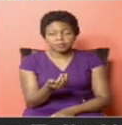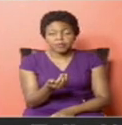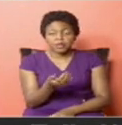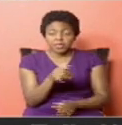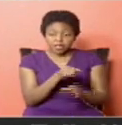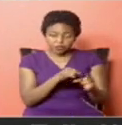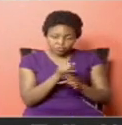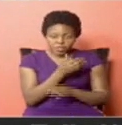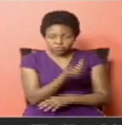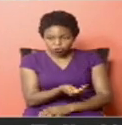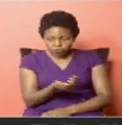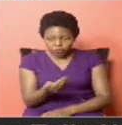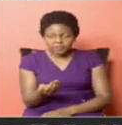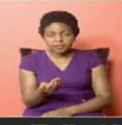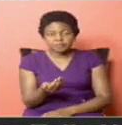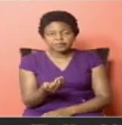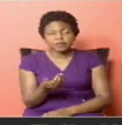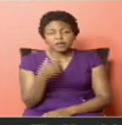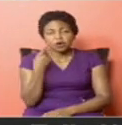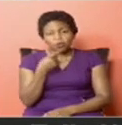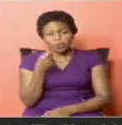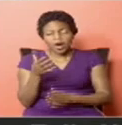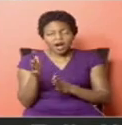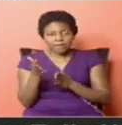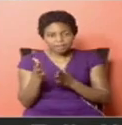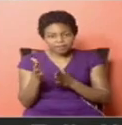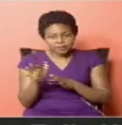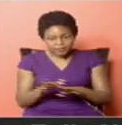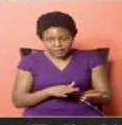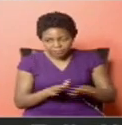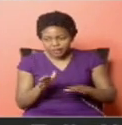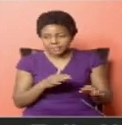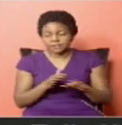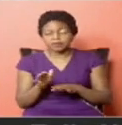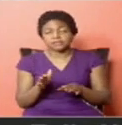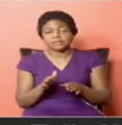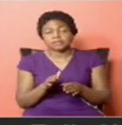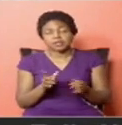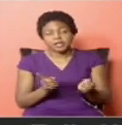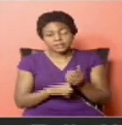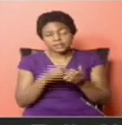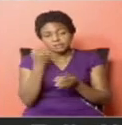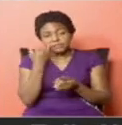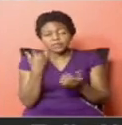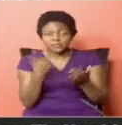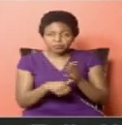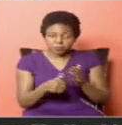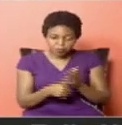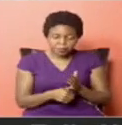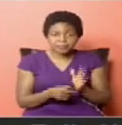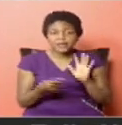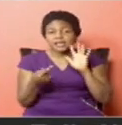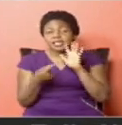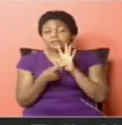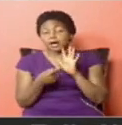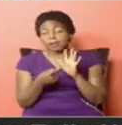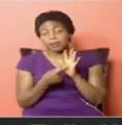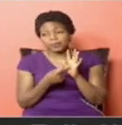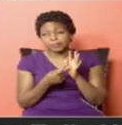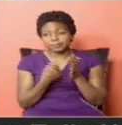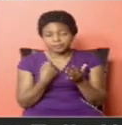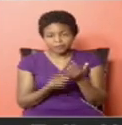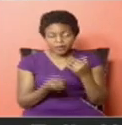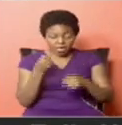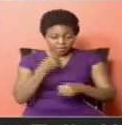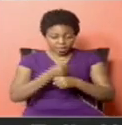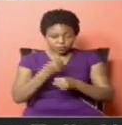Including children in particular who have faced serious problems, which include